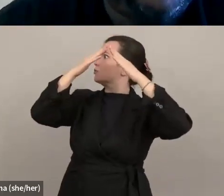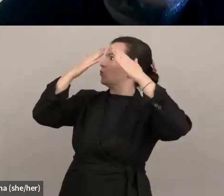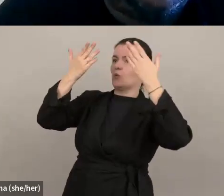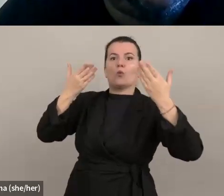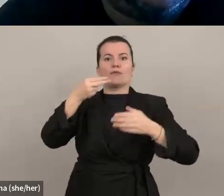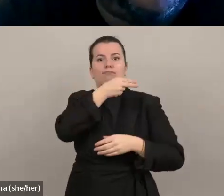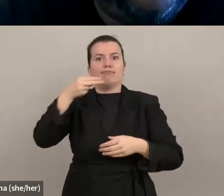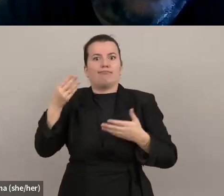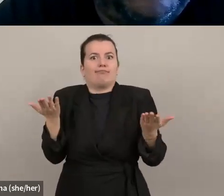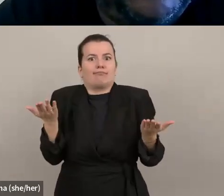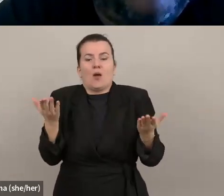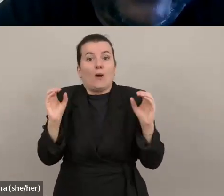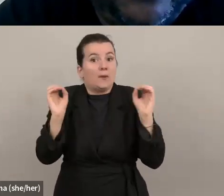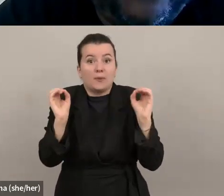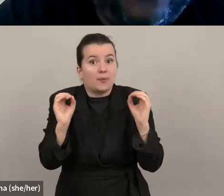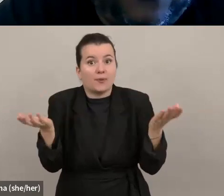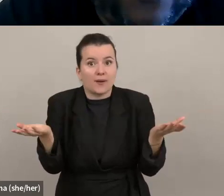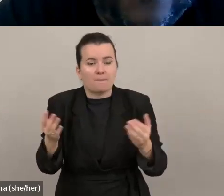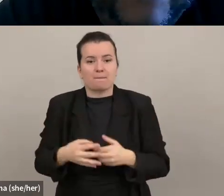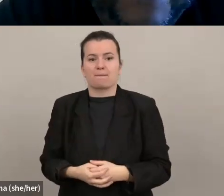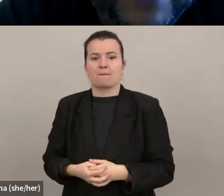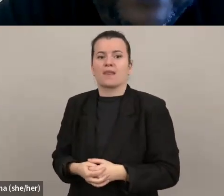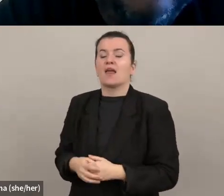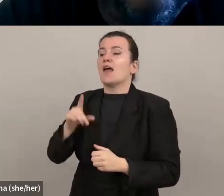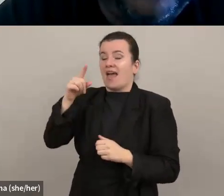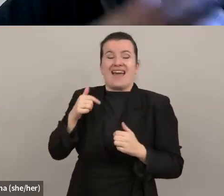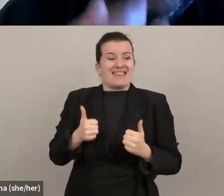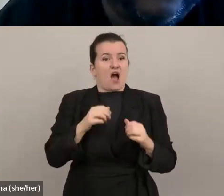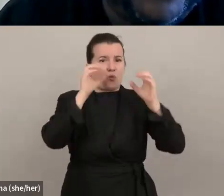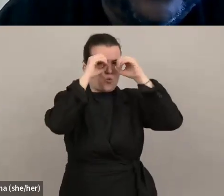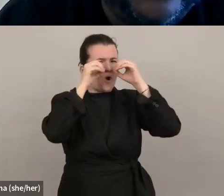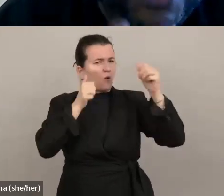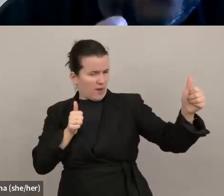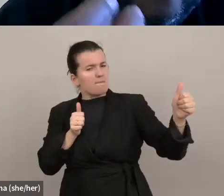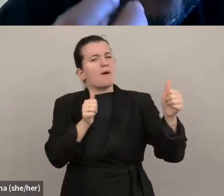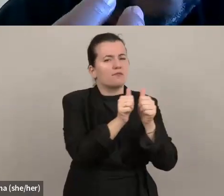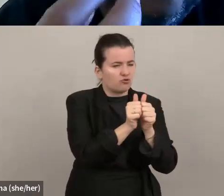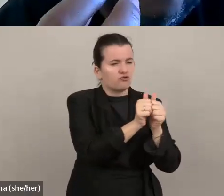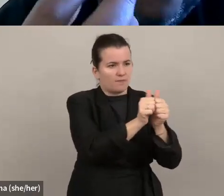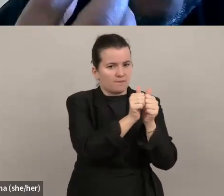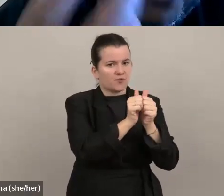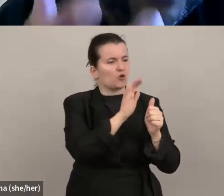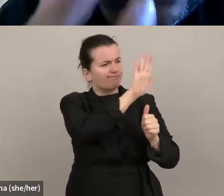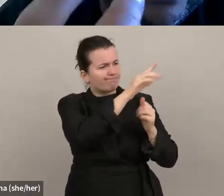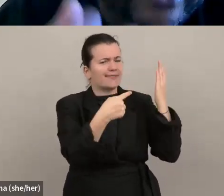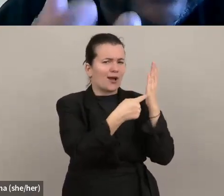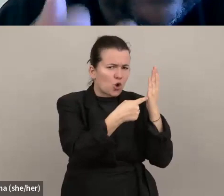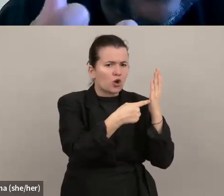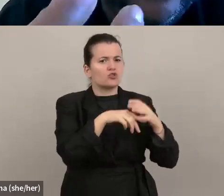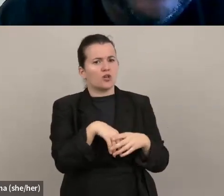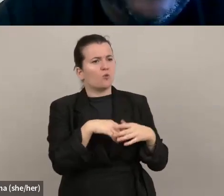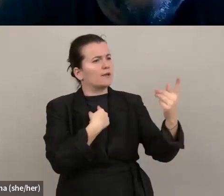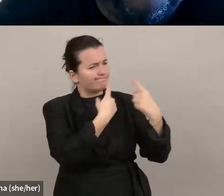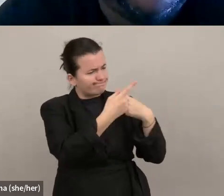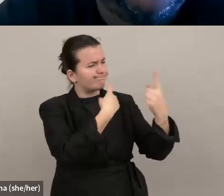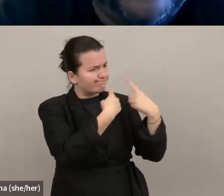because we are using the technology in partnership with Google, so the issue of protecting